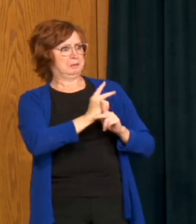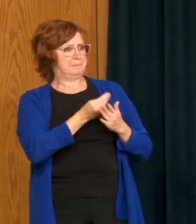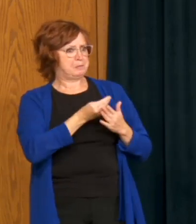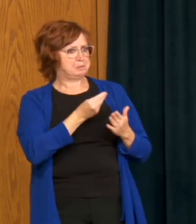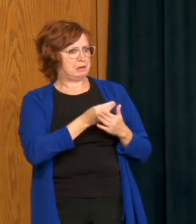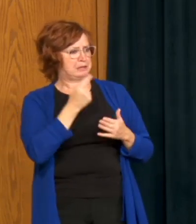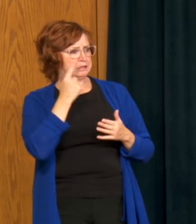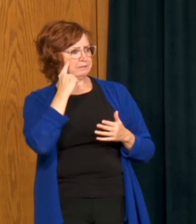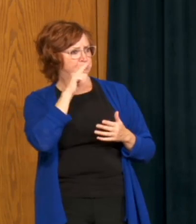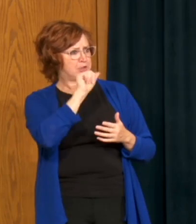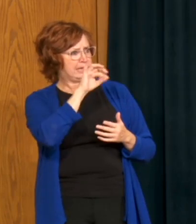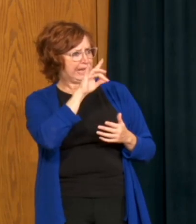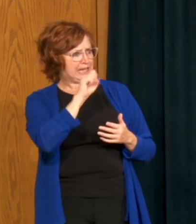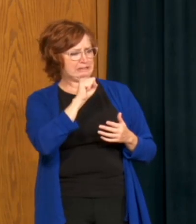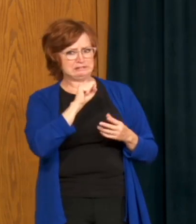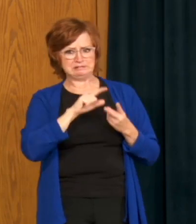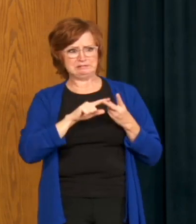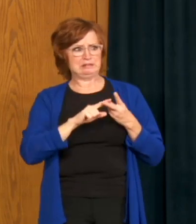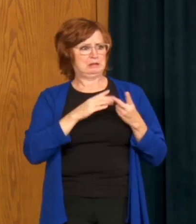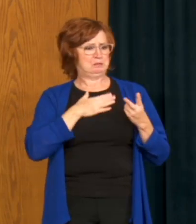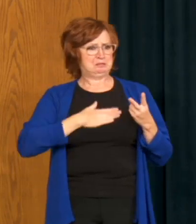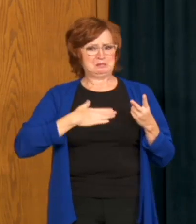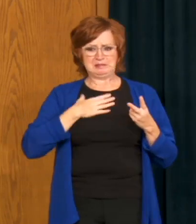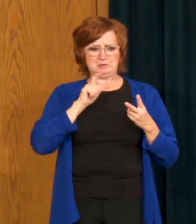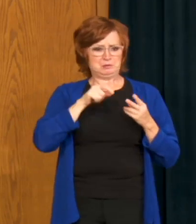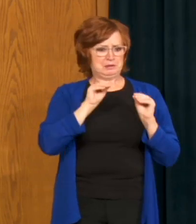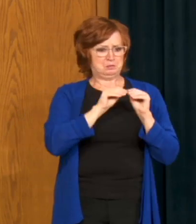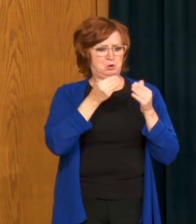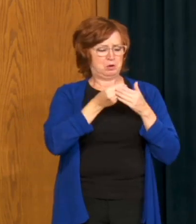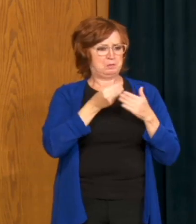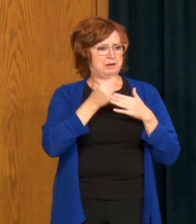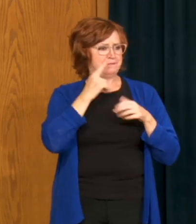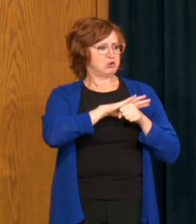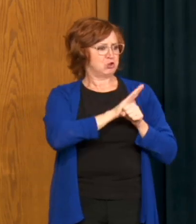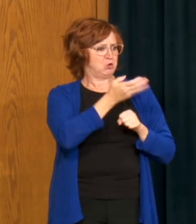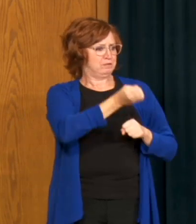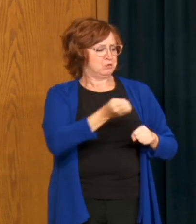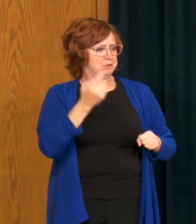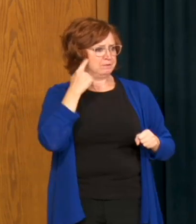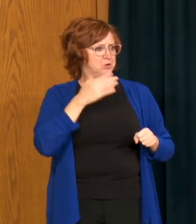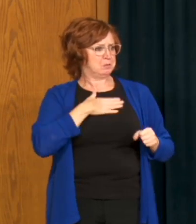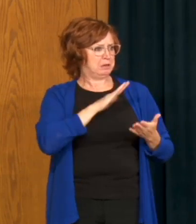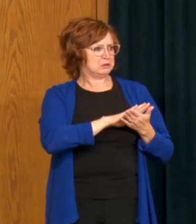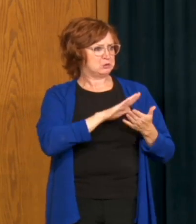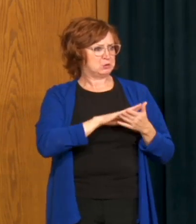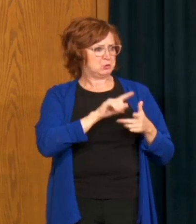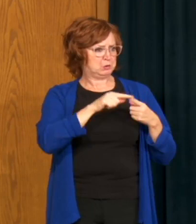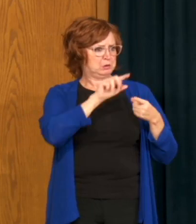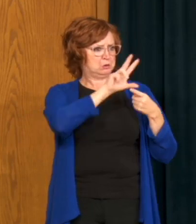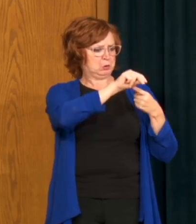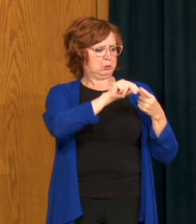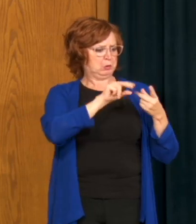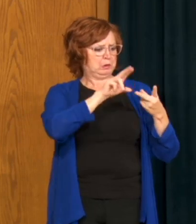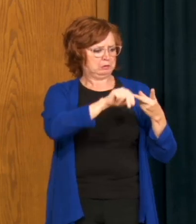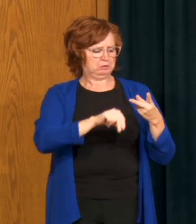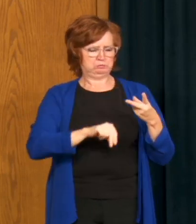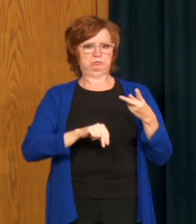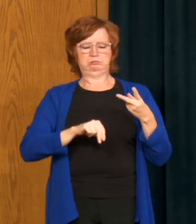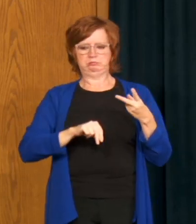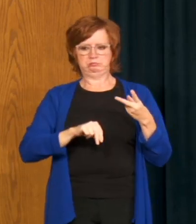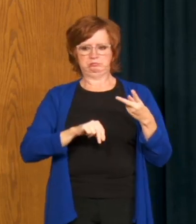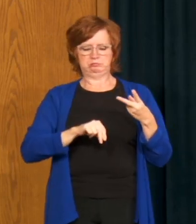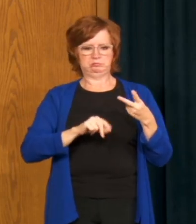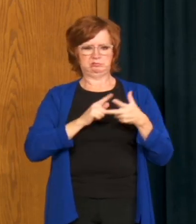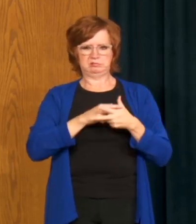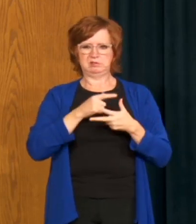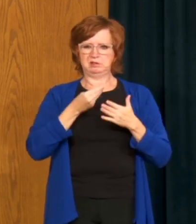safe consumption site, and didn't find what they were looking for, and yet you were so quickly able to come through with this money for the